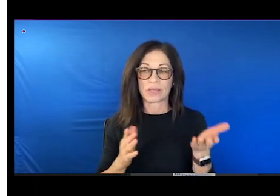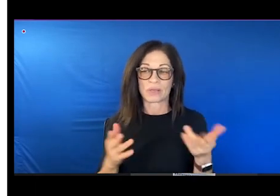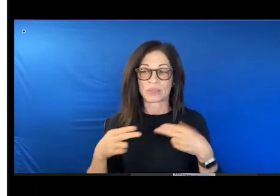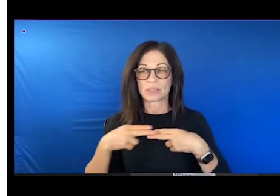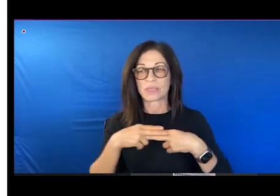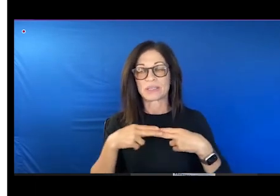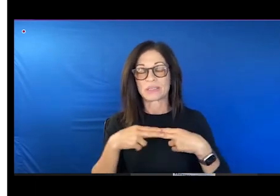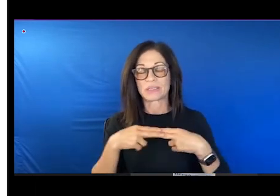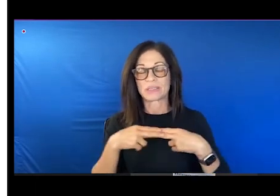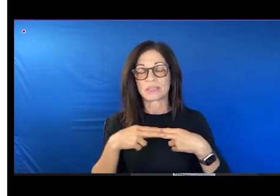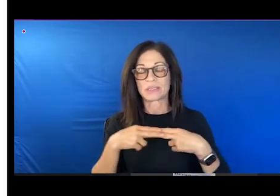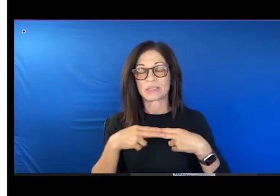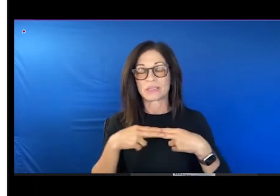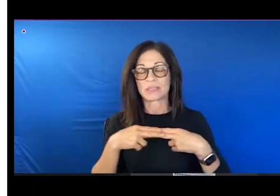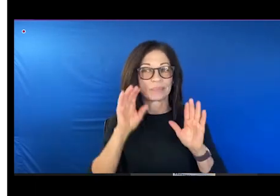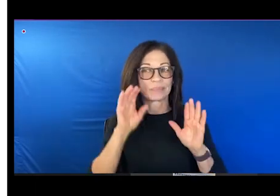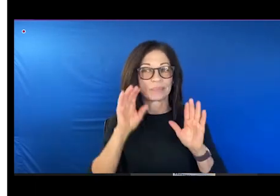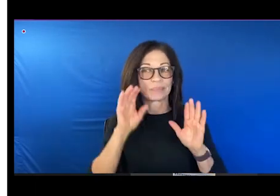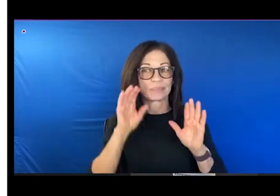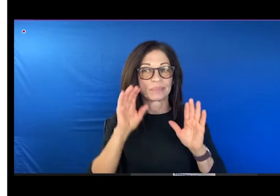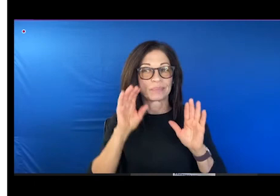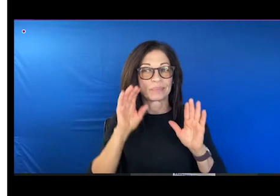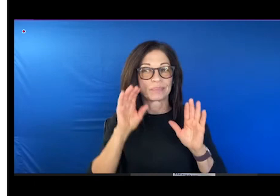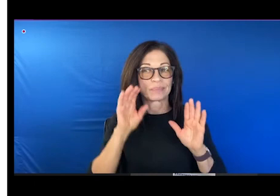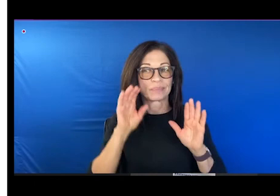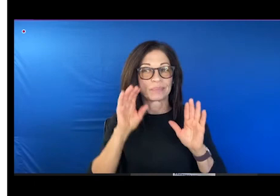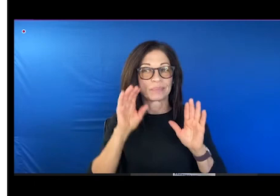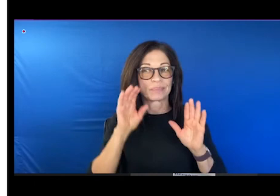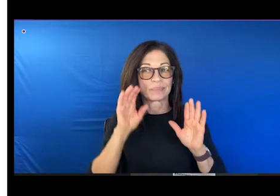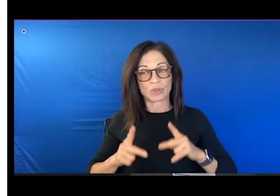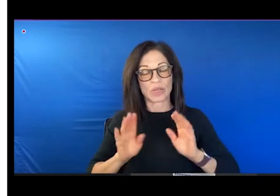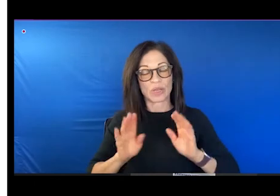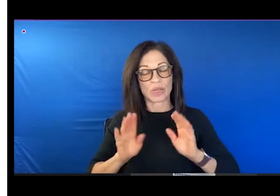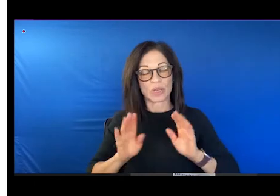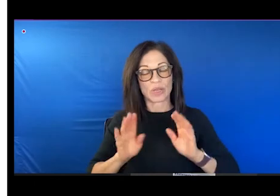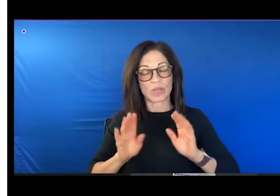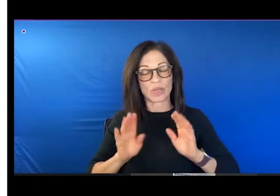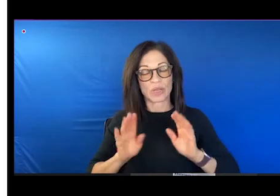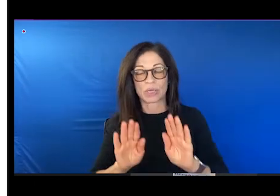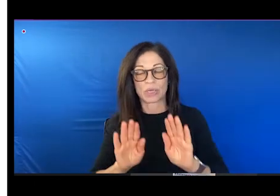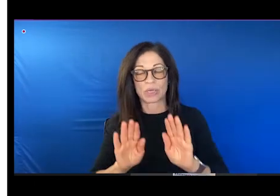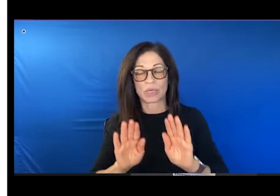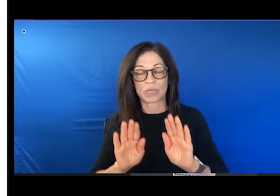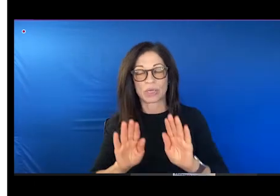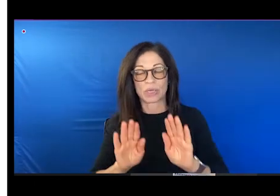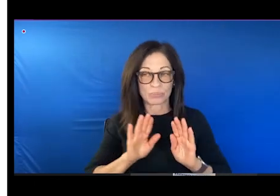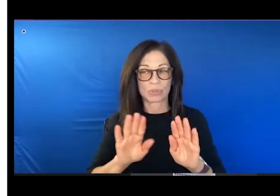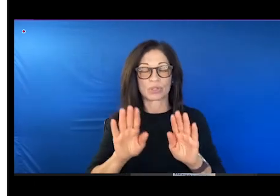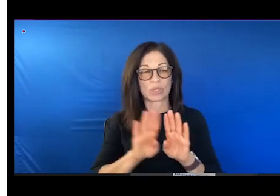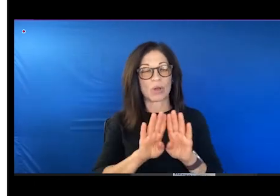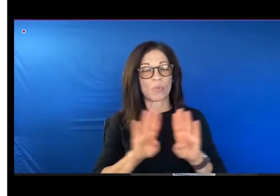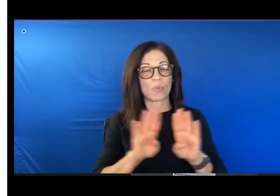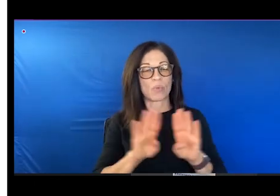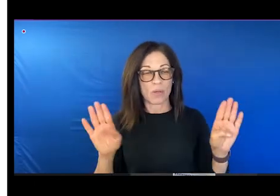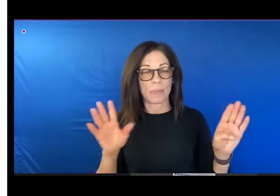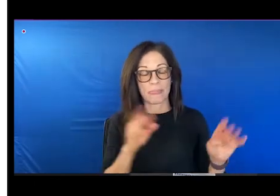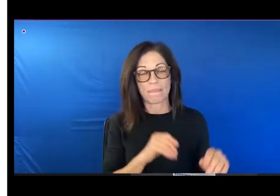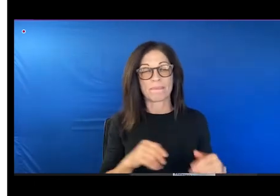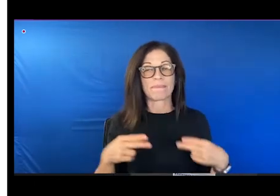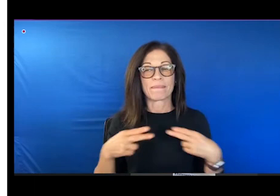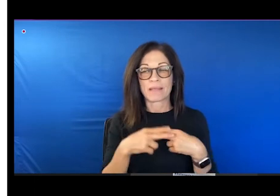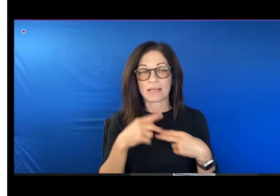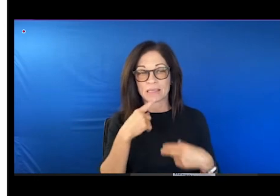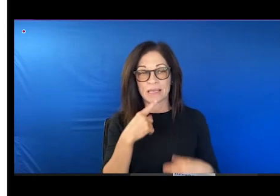a slide, it's got a graphic of like a stick figure person pushing, it looks like he's pushing a